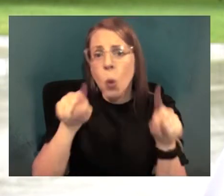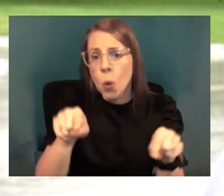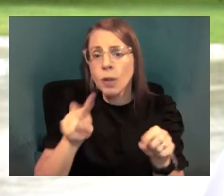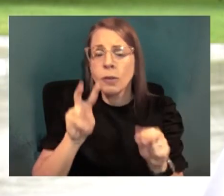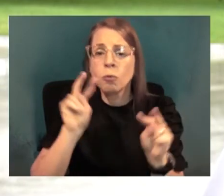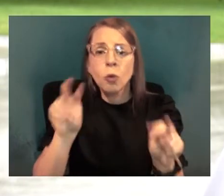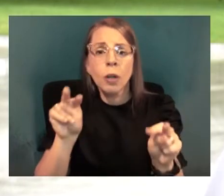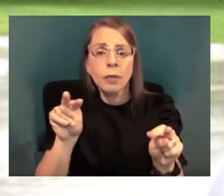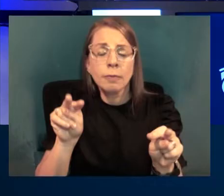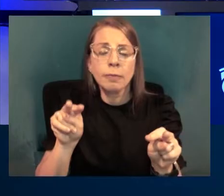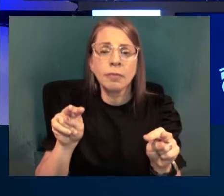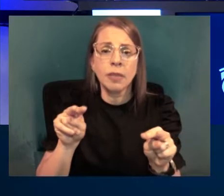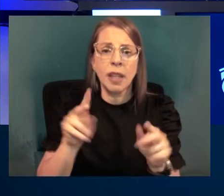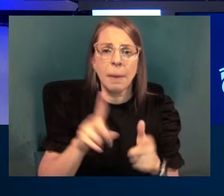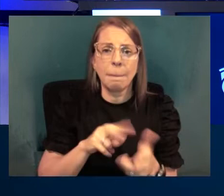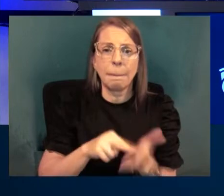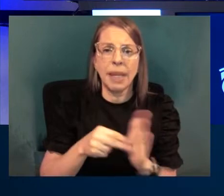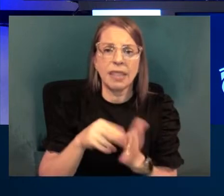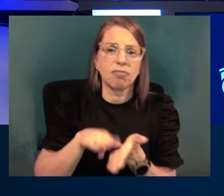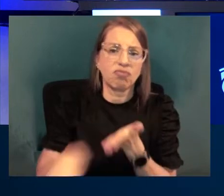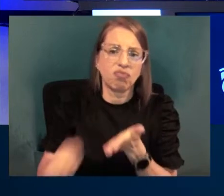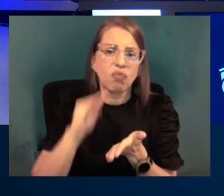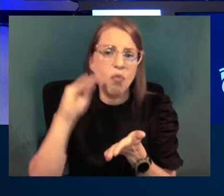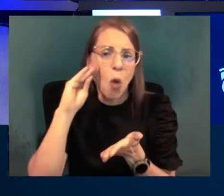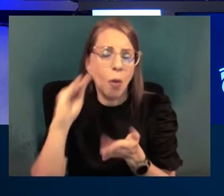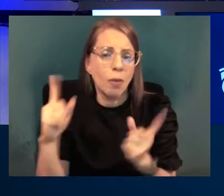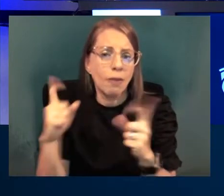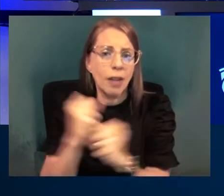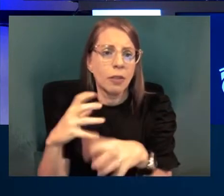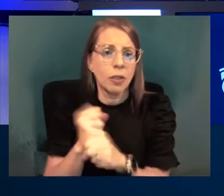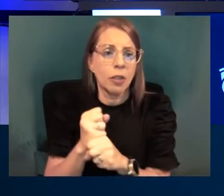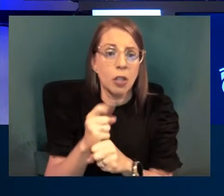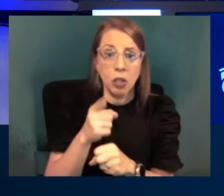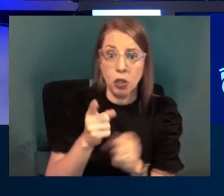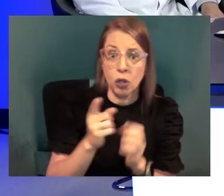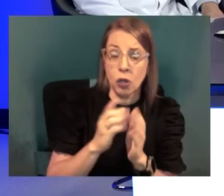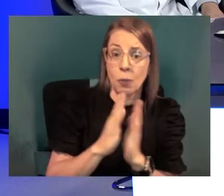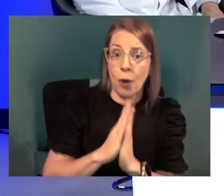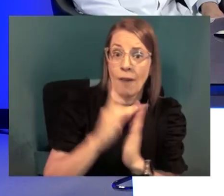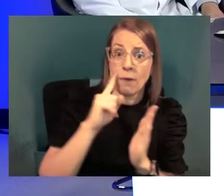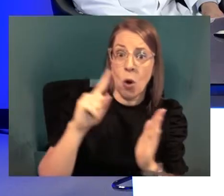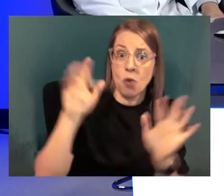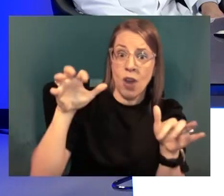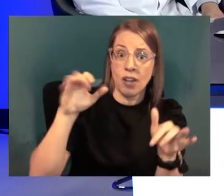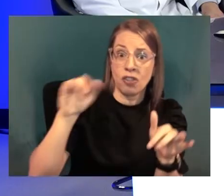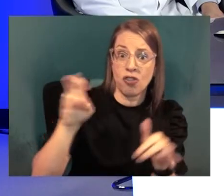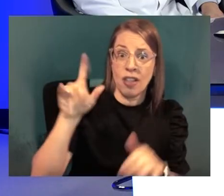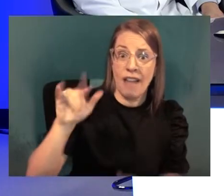home. So, Dr. Bhavsar, do you pray for rain on the 4th of July?